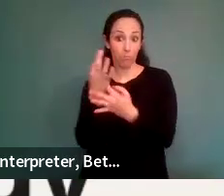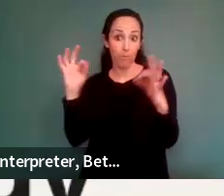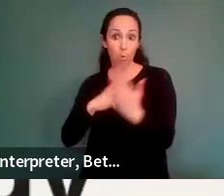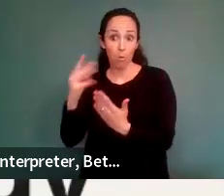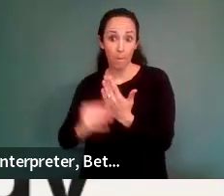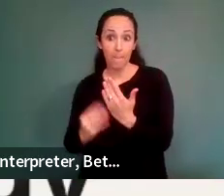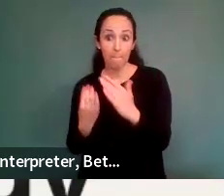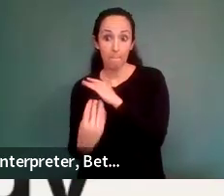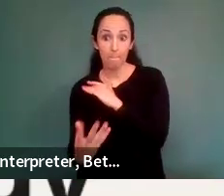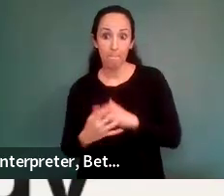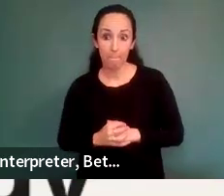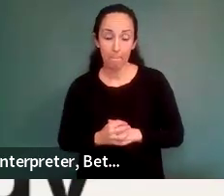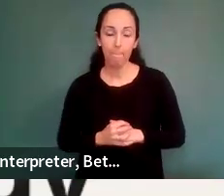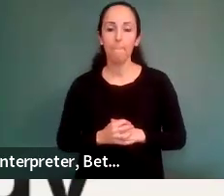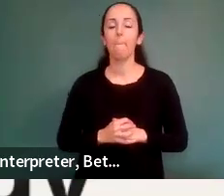And